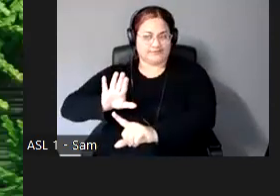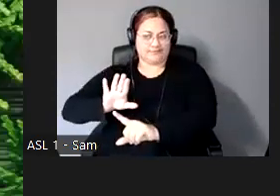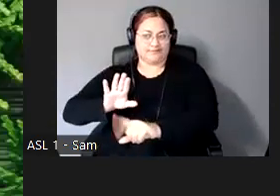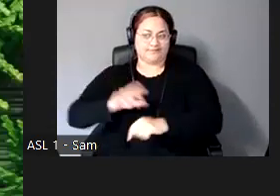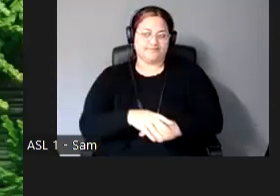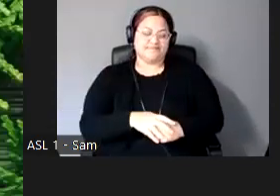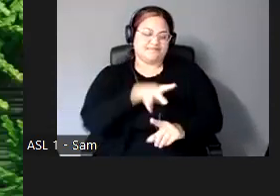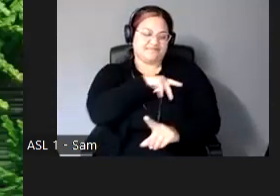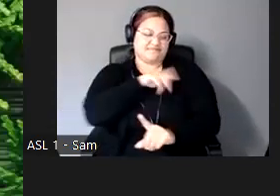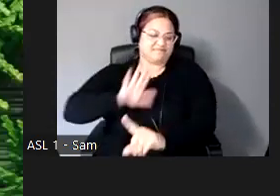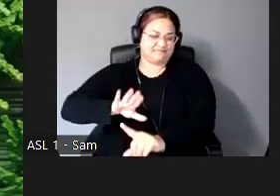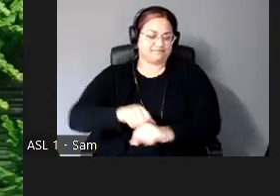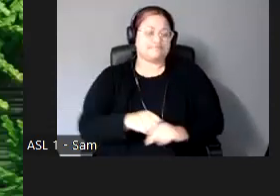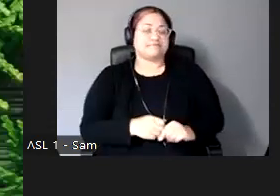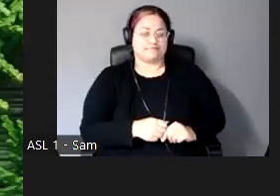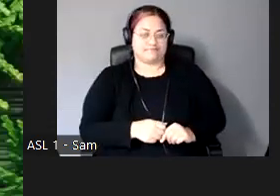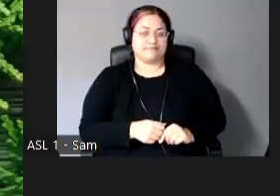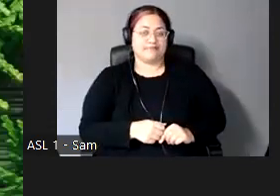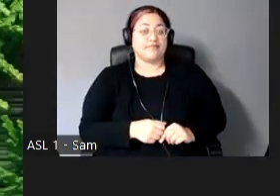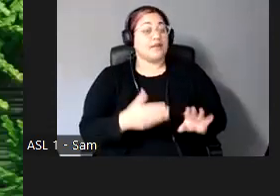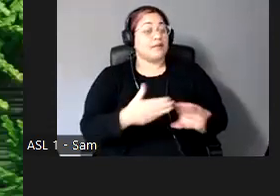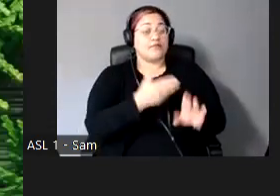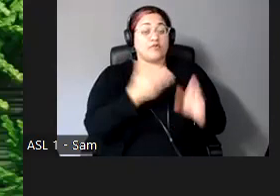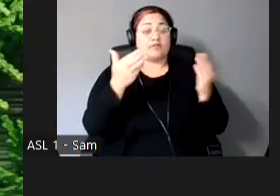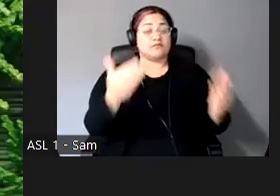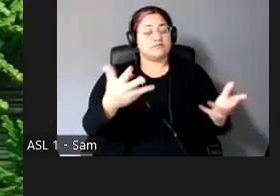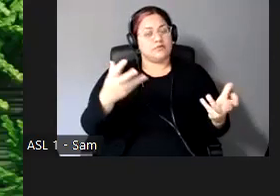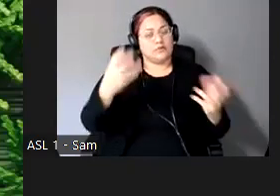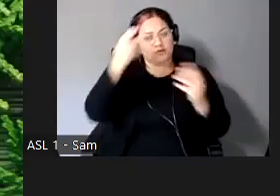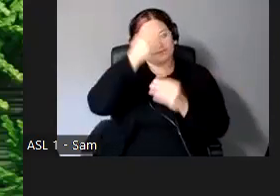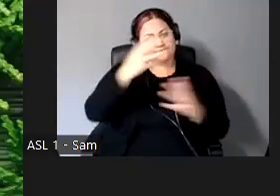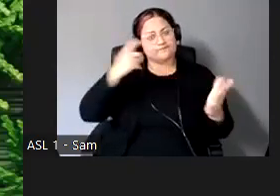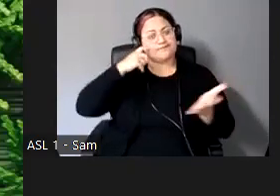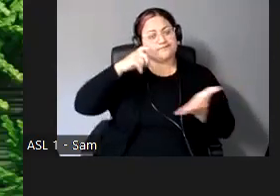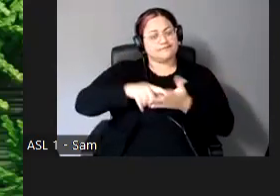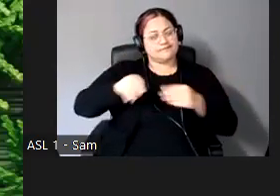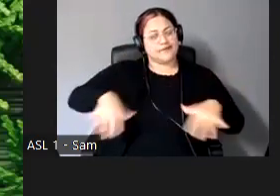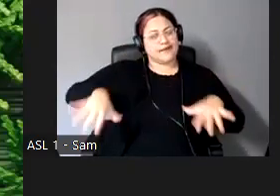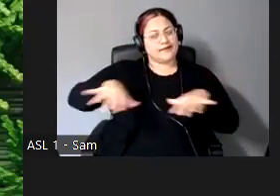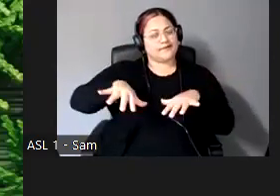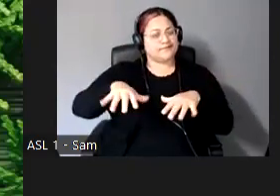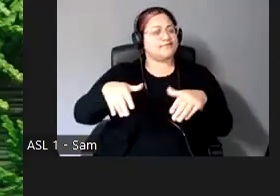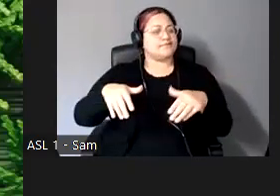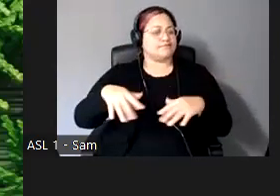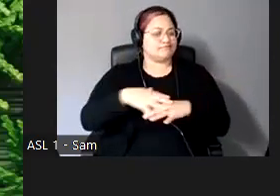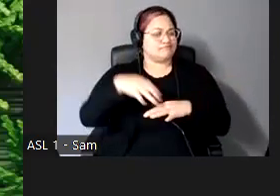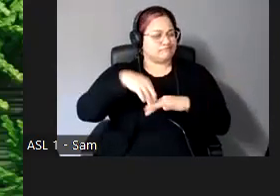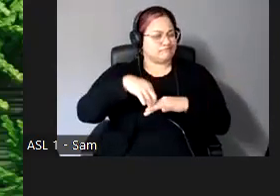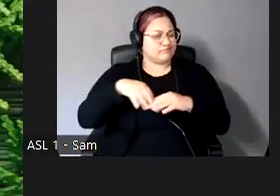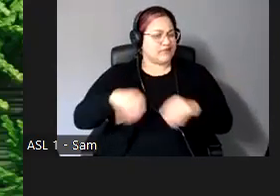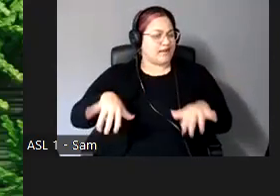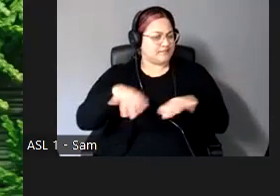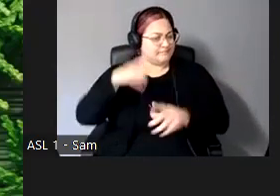Just before we begin, I'd like to give our land acknowledgement for our webinars as we usually do. So